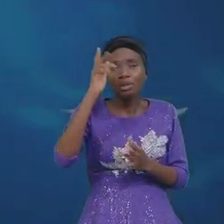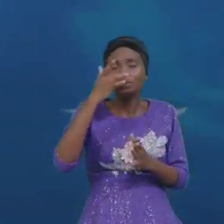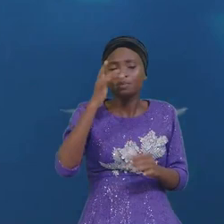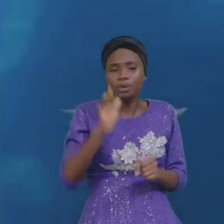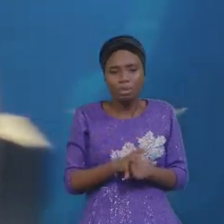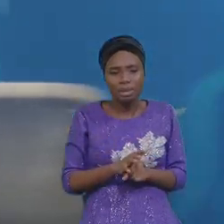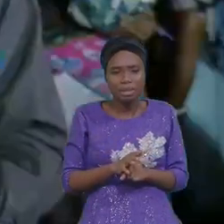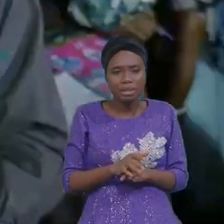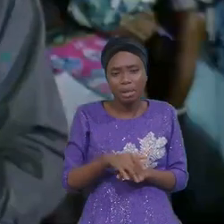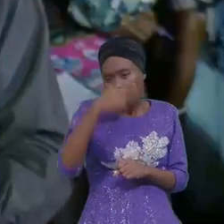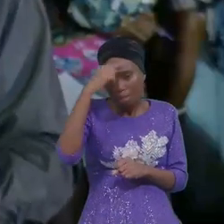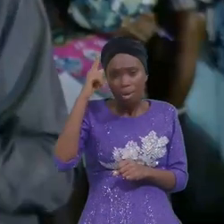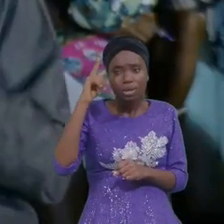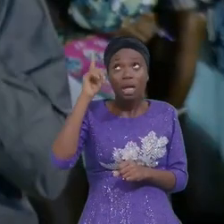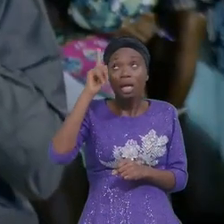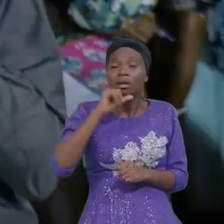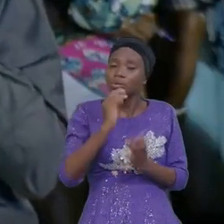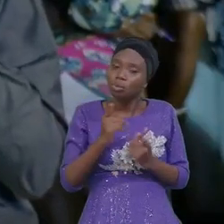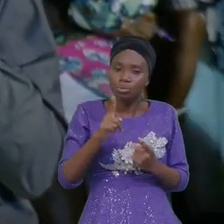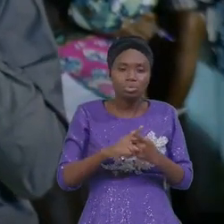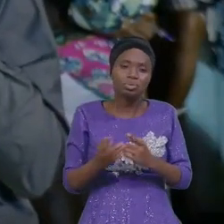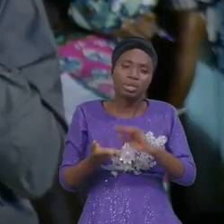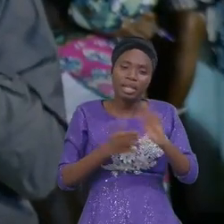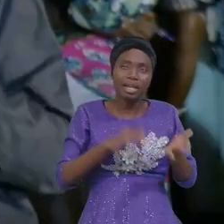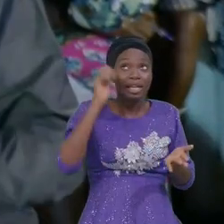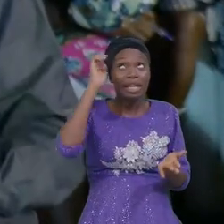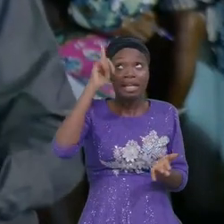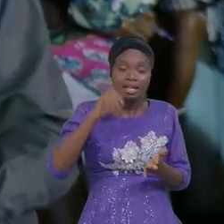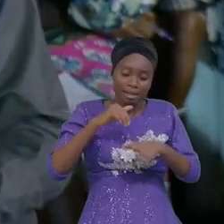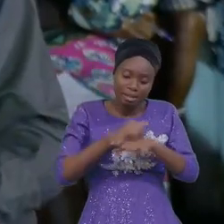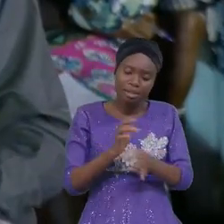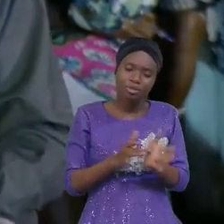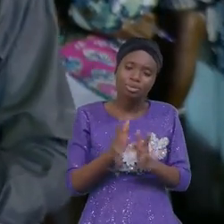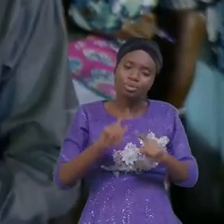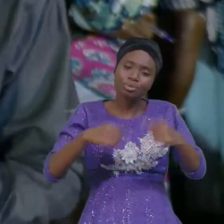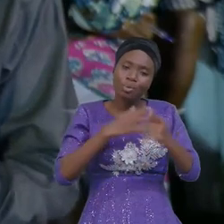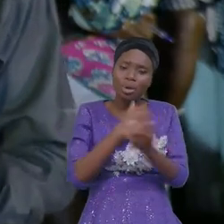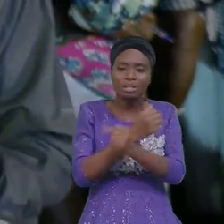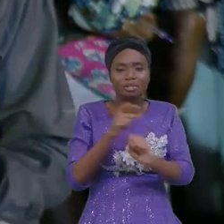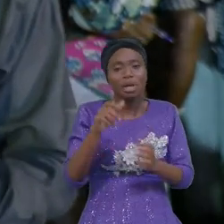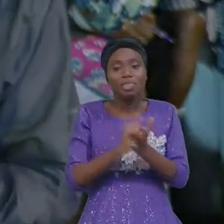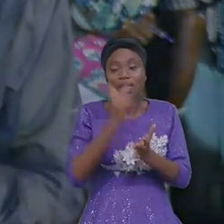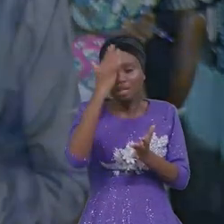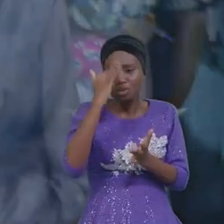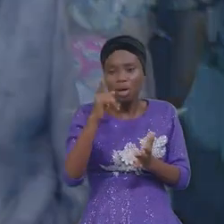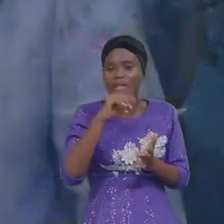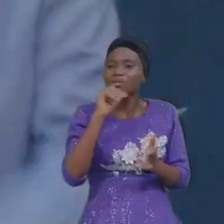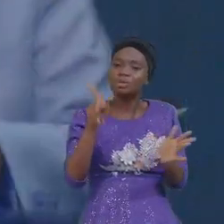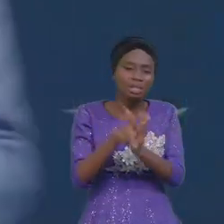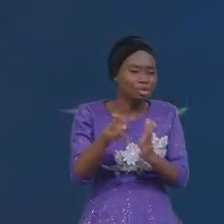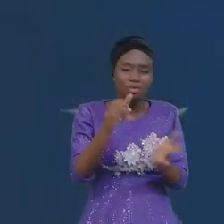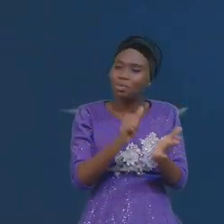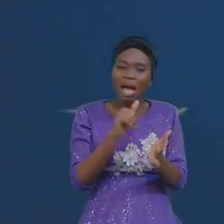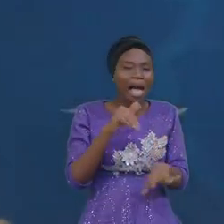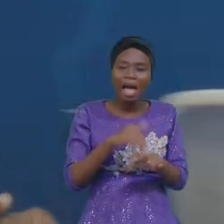Because he doesn't want you to die, he sent Jesus to go and save you. That's why he didn't strike you at that time. There